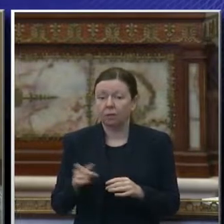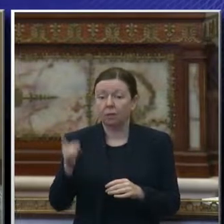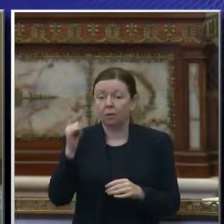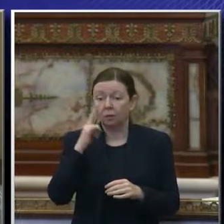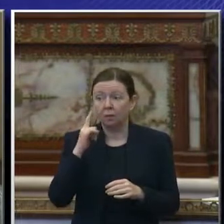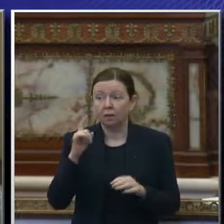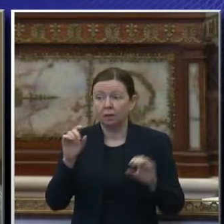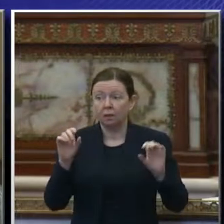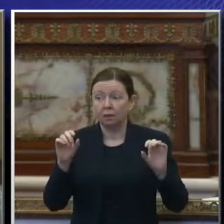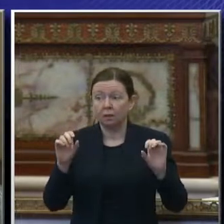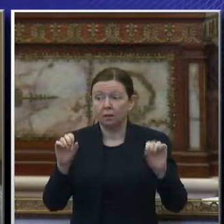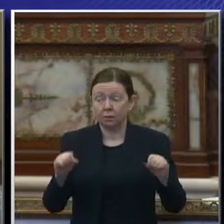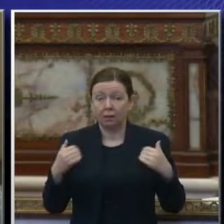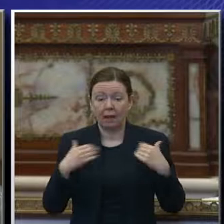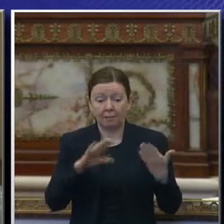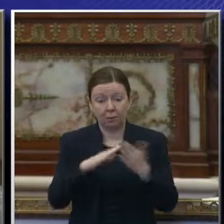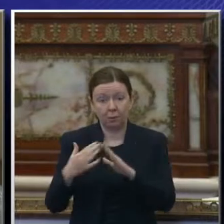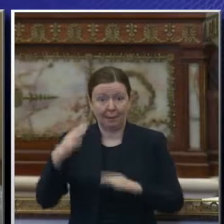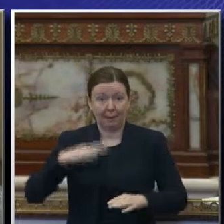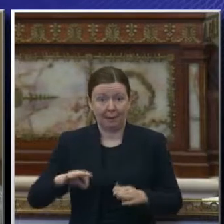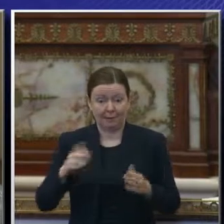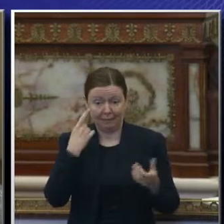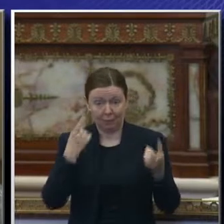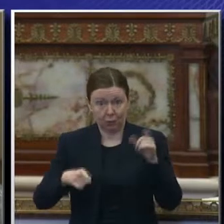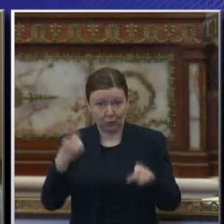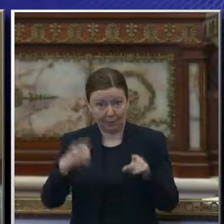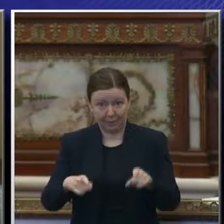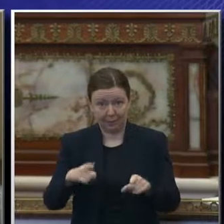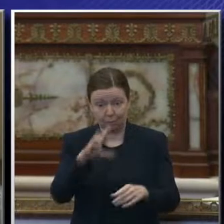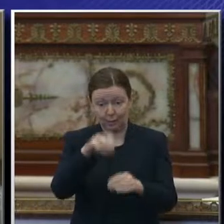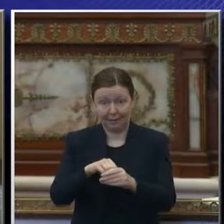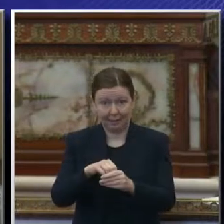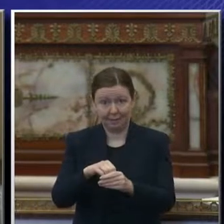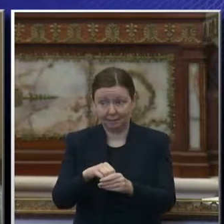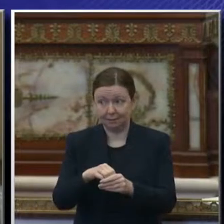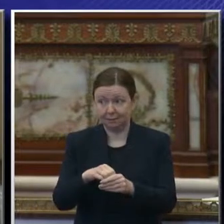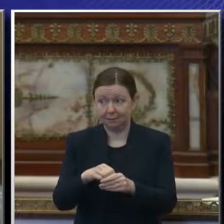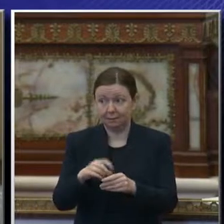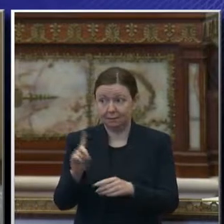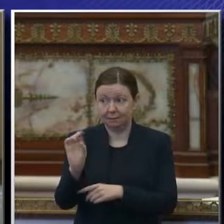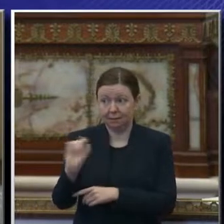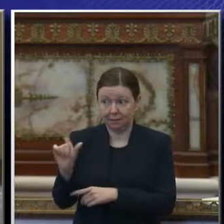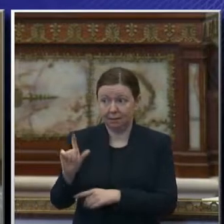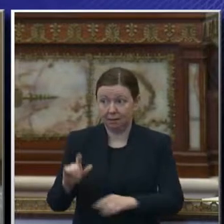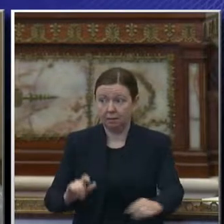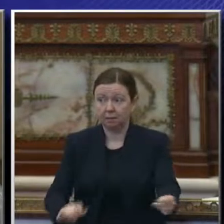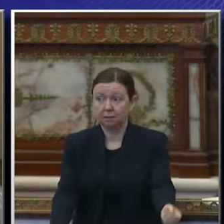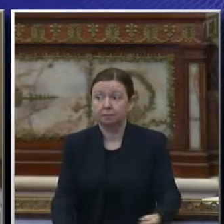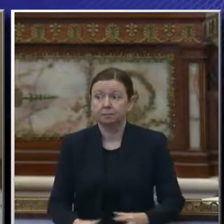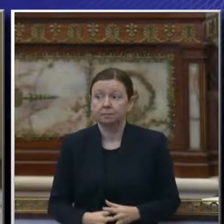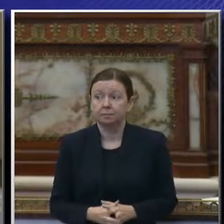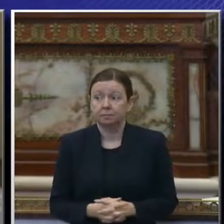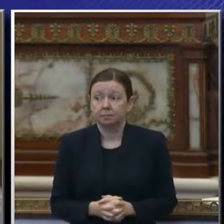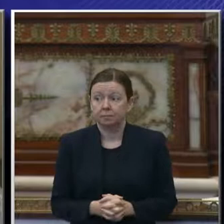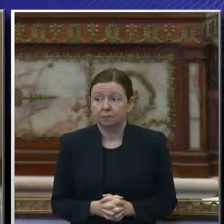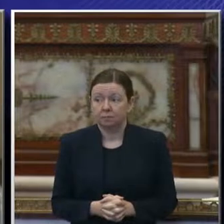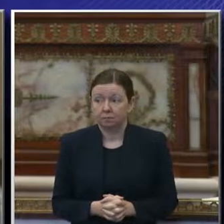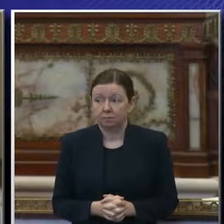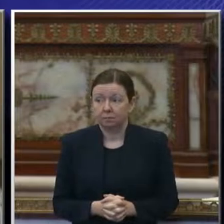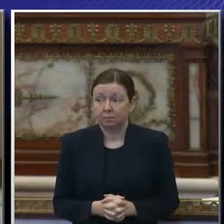community benefits agreement within the deal? And that is not my dog, Mr. Chairman.